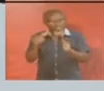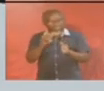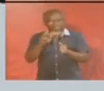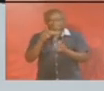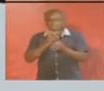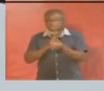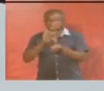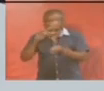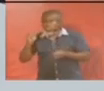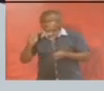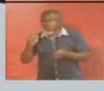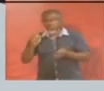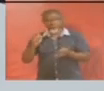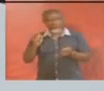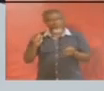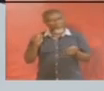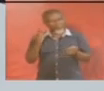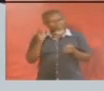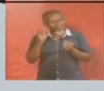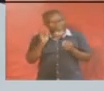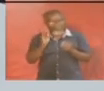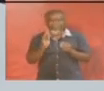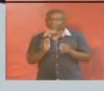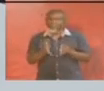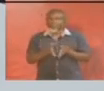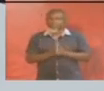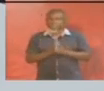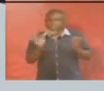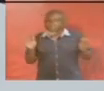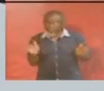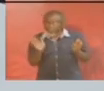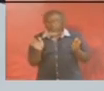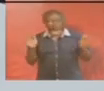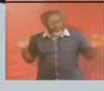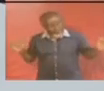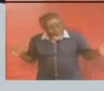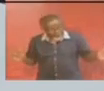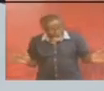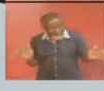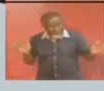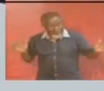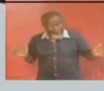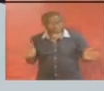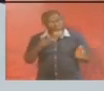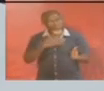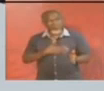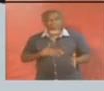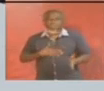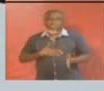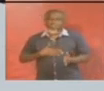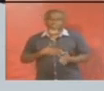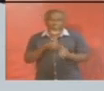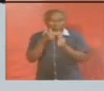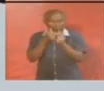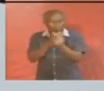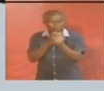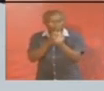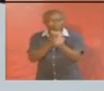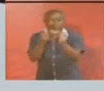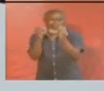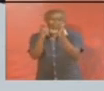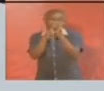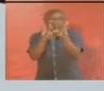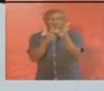her usual style. And this is what people around the world are doing. Continue to do several things. Moral